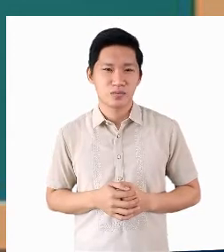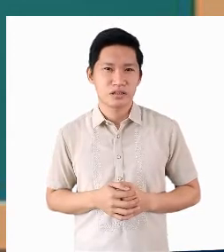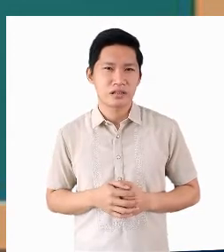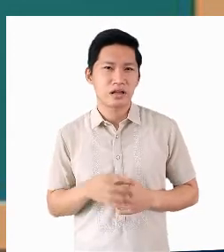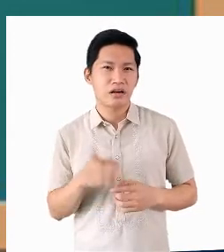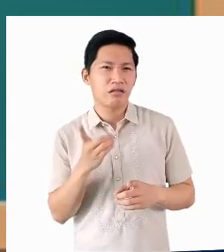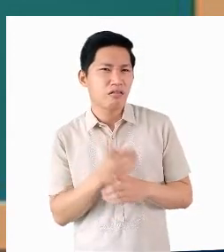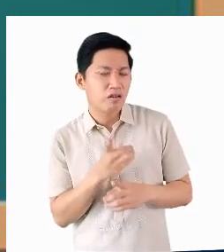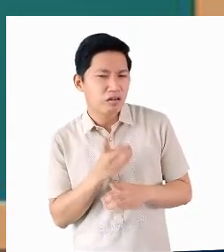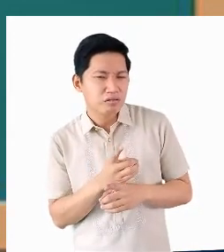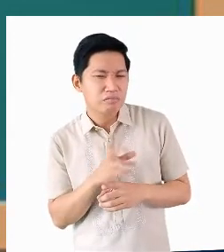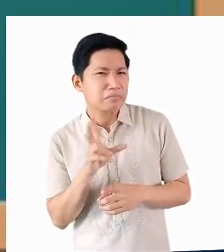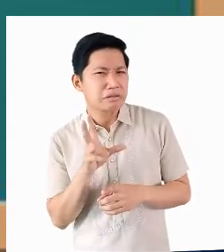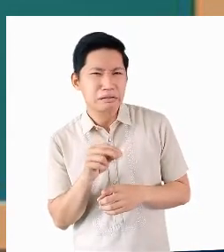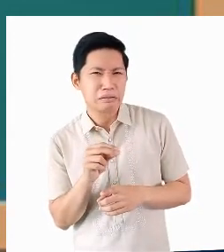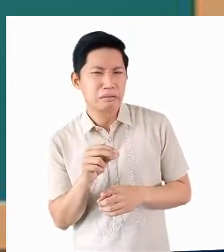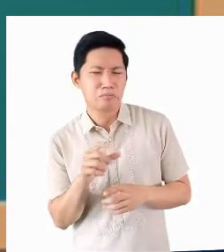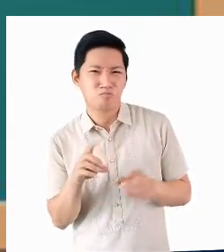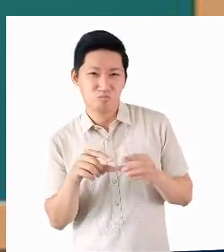incorrect grammar,